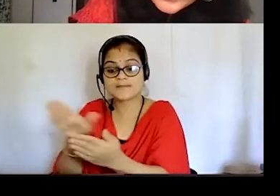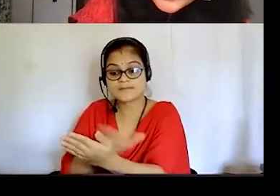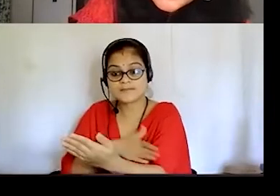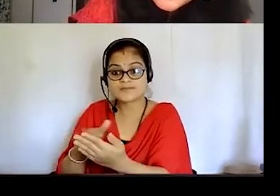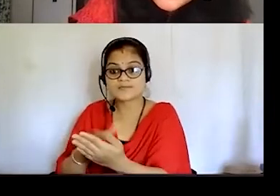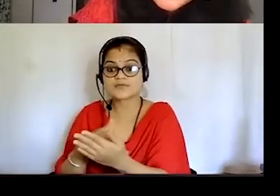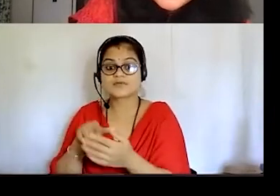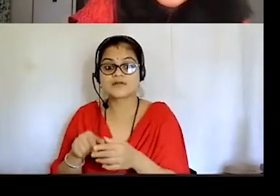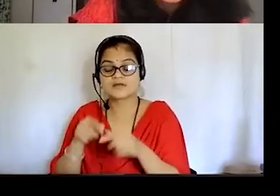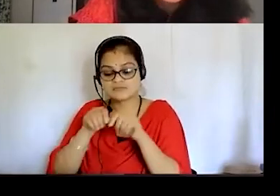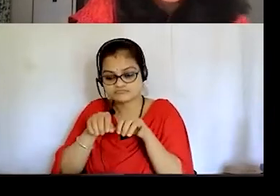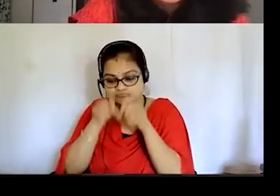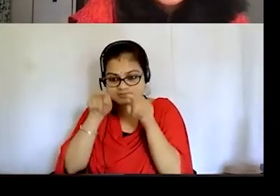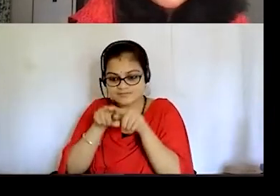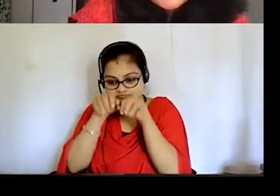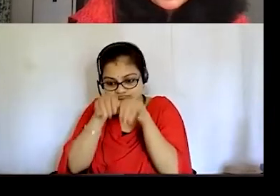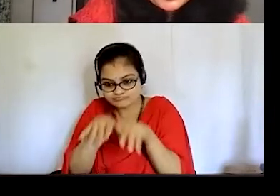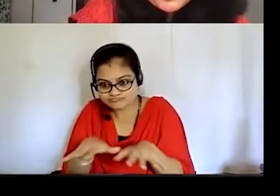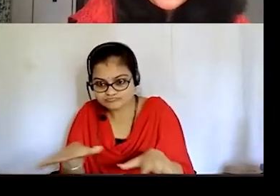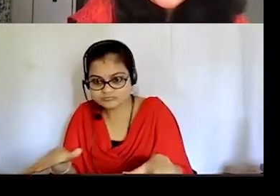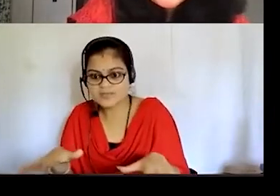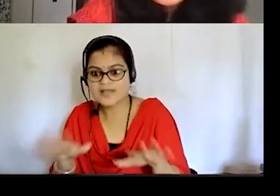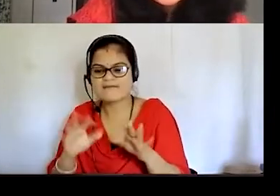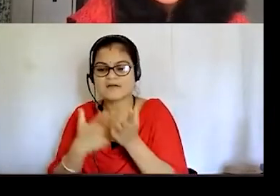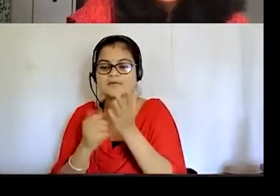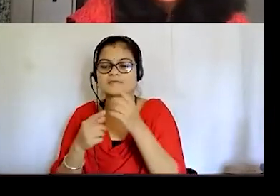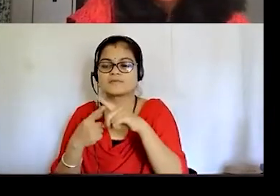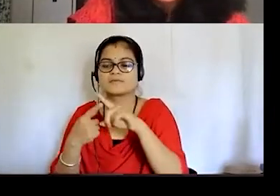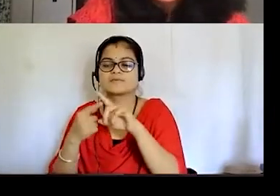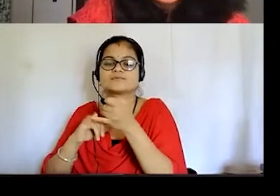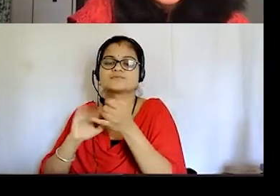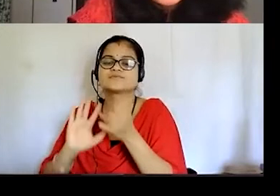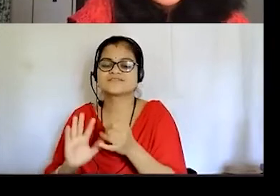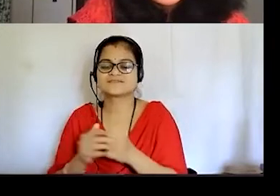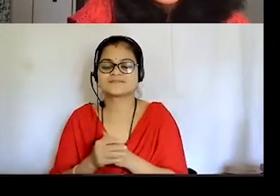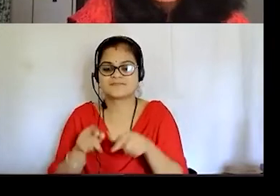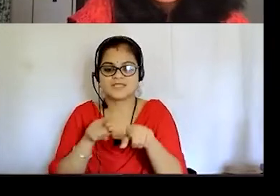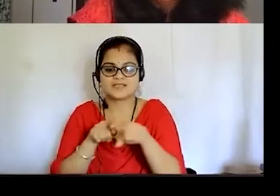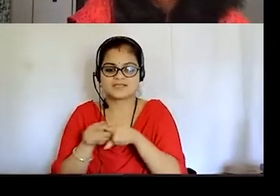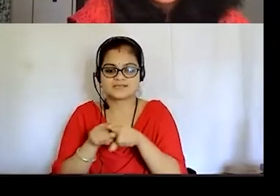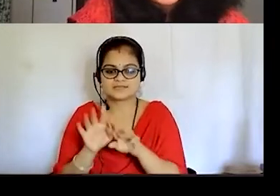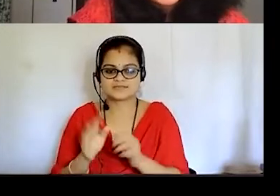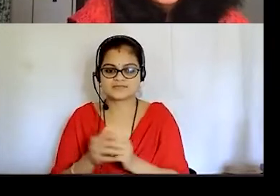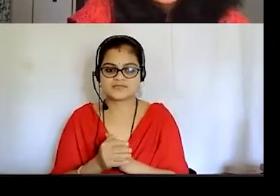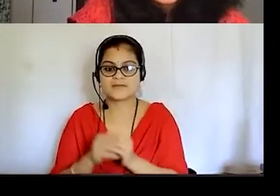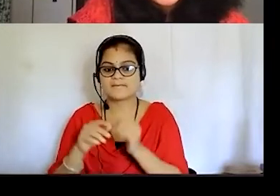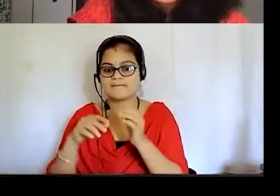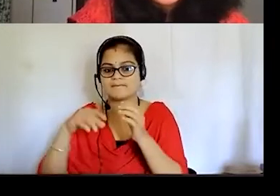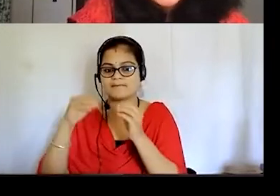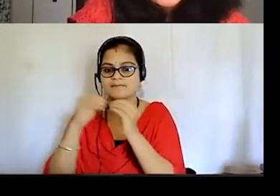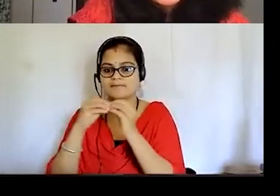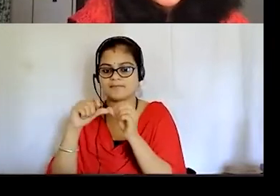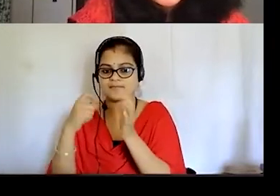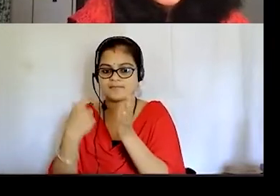rooted into its soil as well as its nomadic. A point in example, the Bhangra music from the state